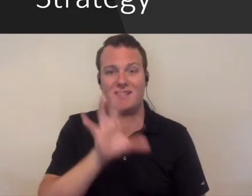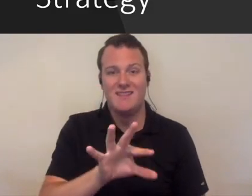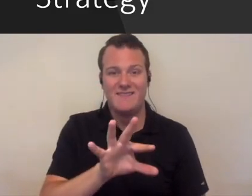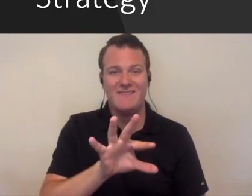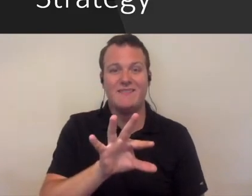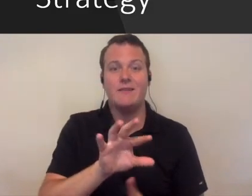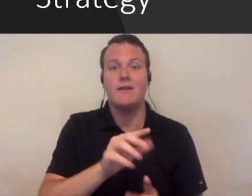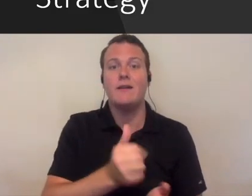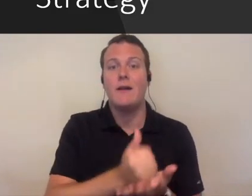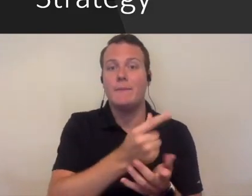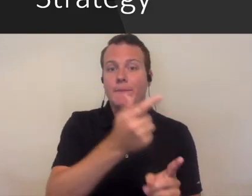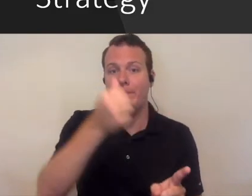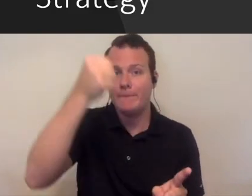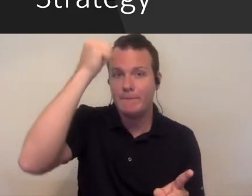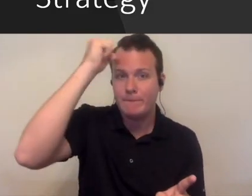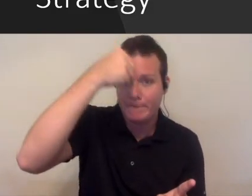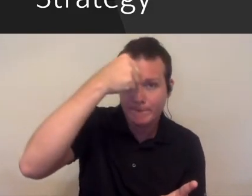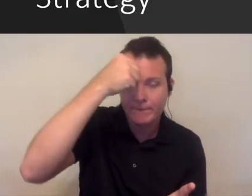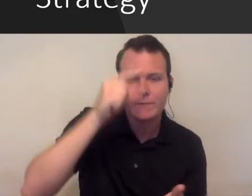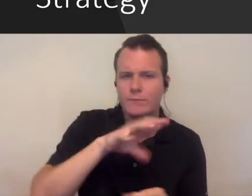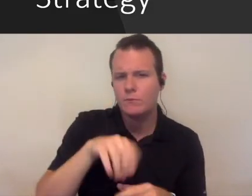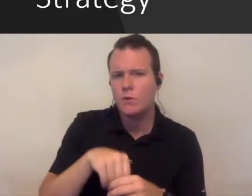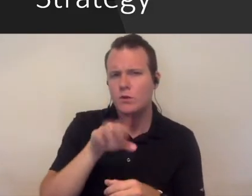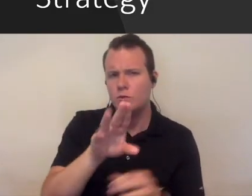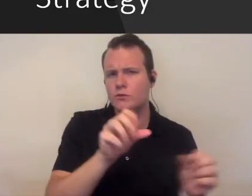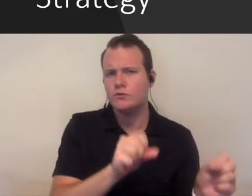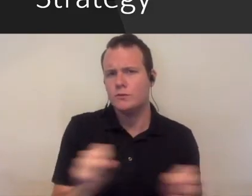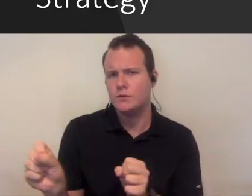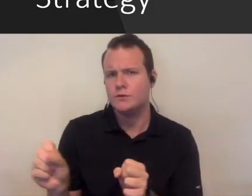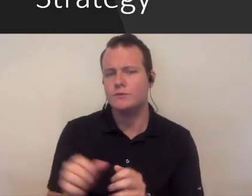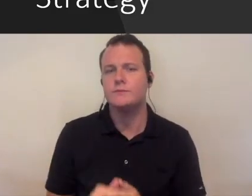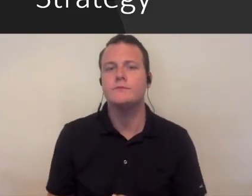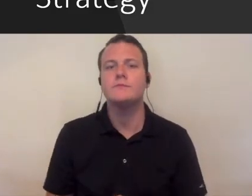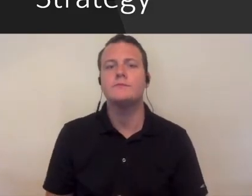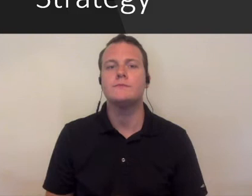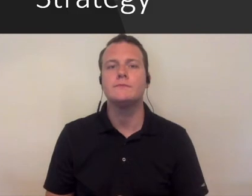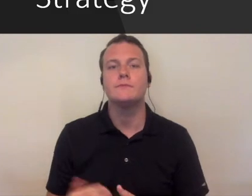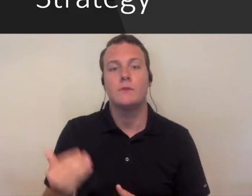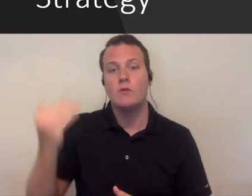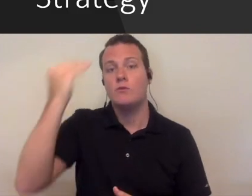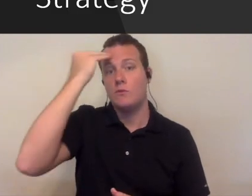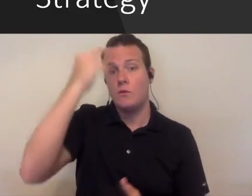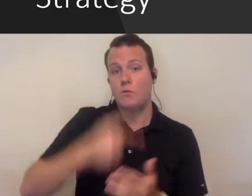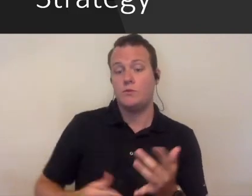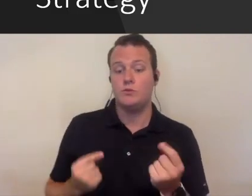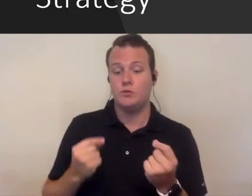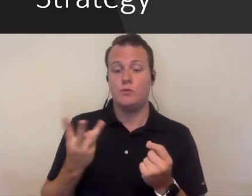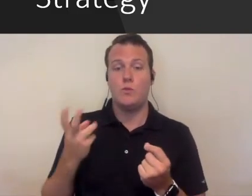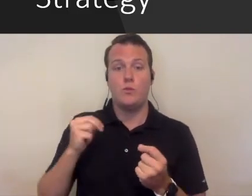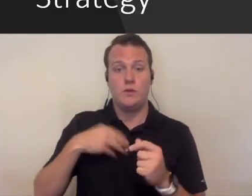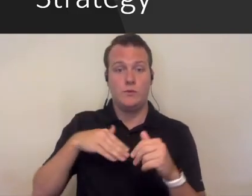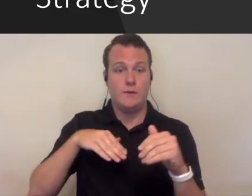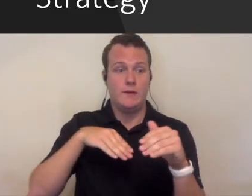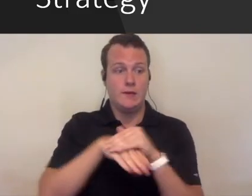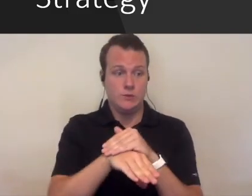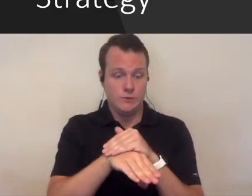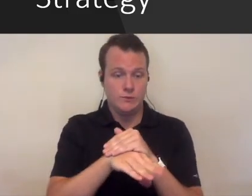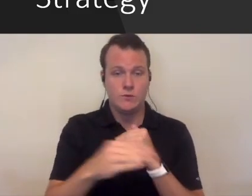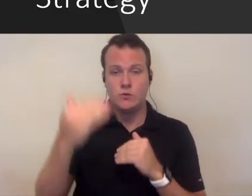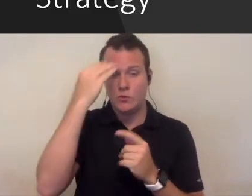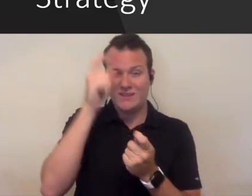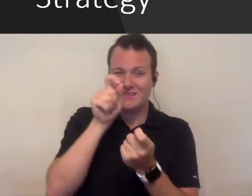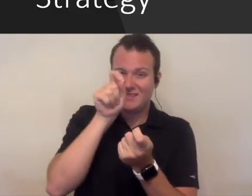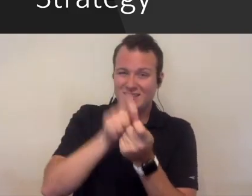your strategy. And so knowing what you're going to do when you go into an office, knowing exactly what you're going to